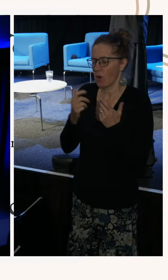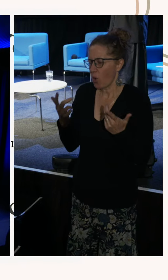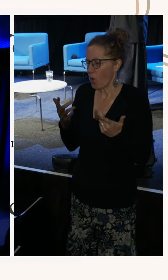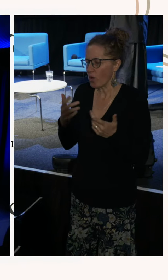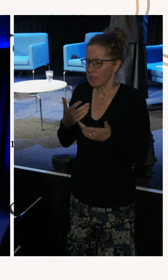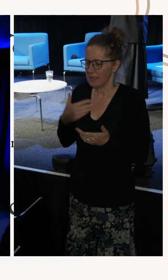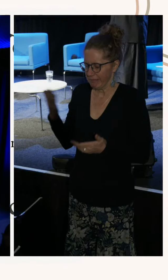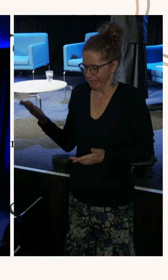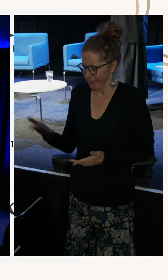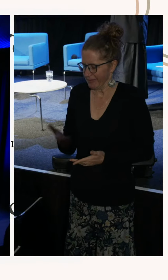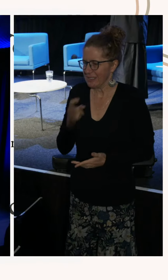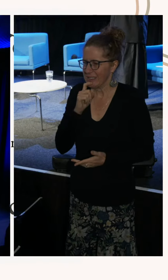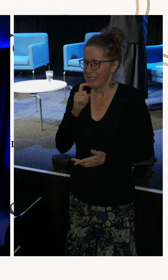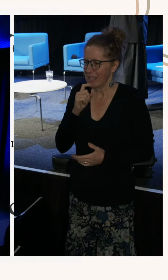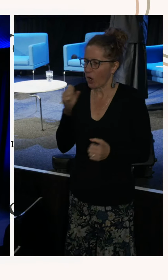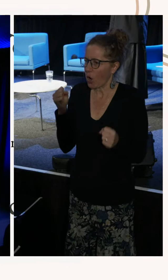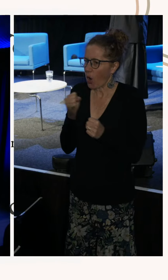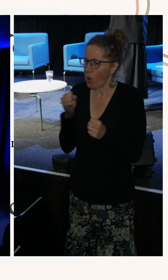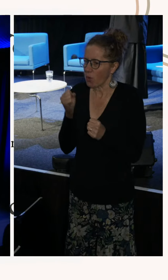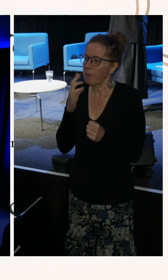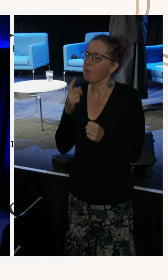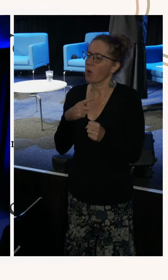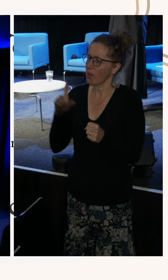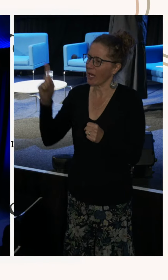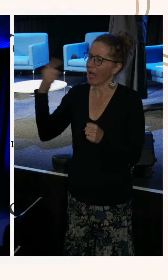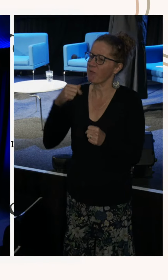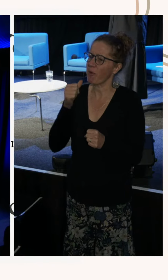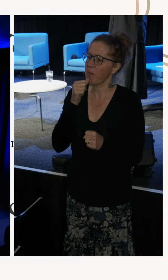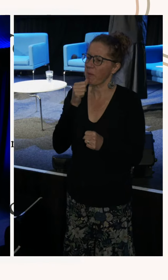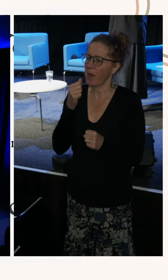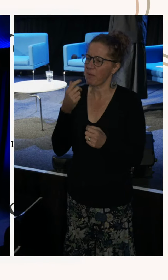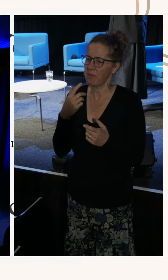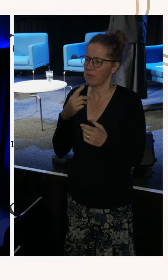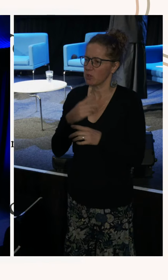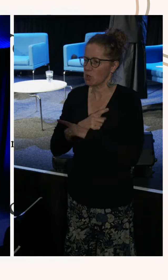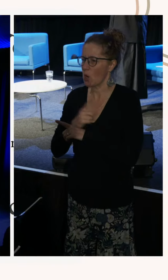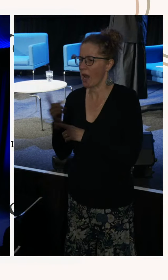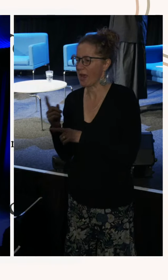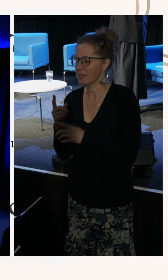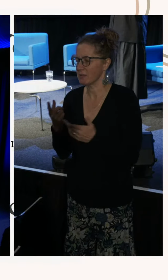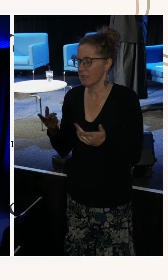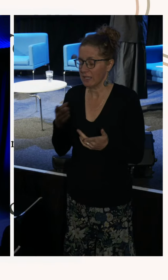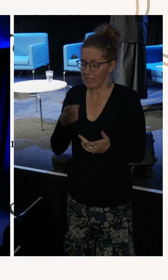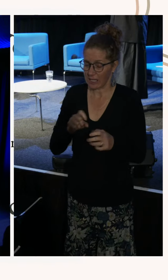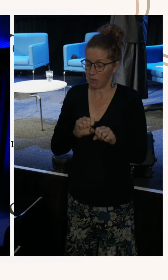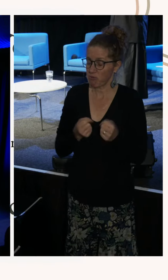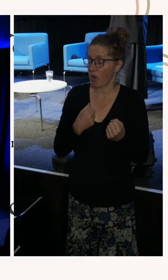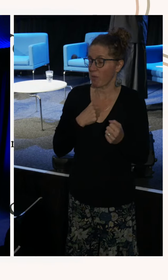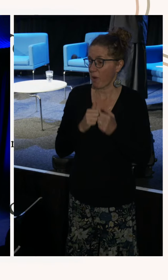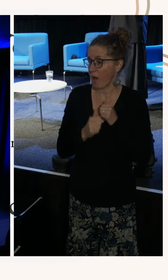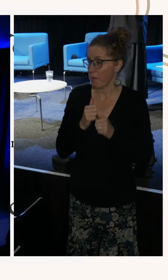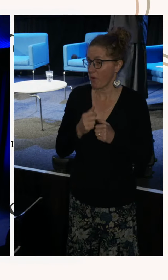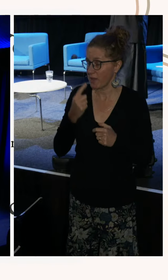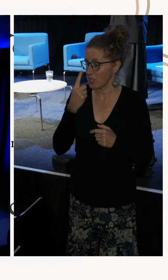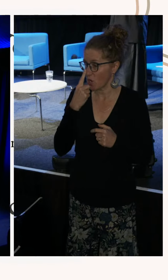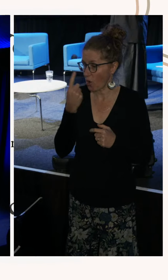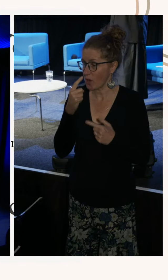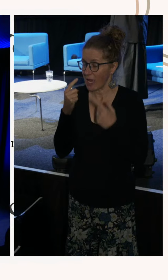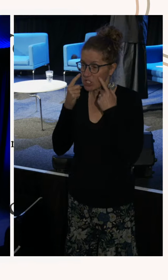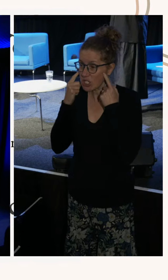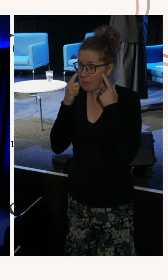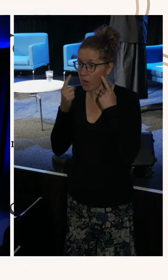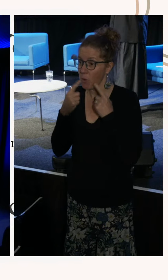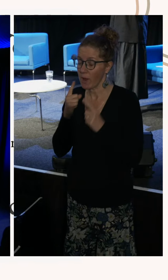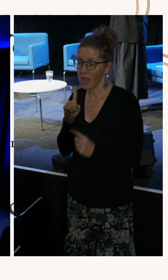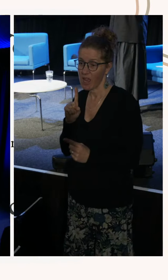pub at some ungodly hour, and other petty things, like breaking my brother Gordon's nose and cheekbones when he ran to the door and